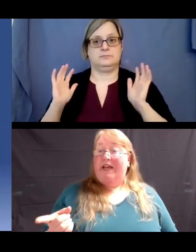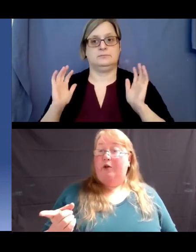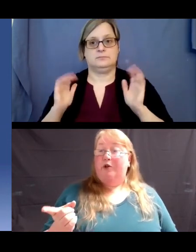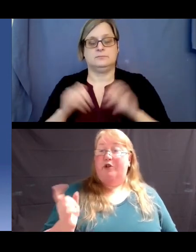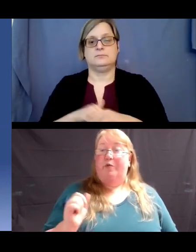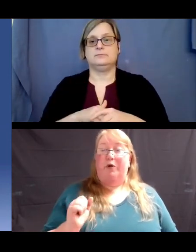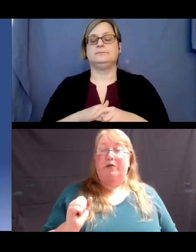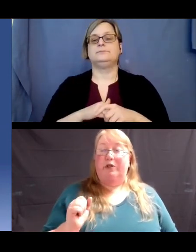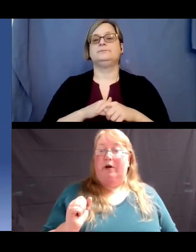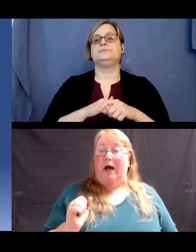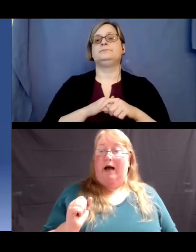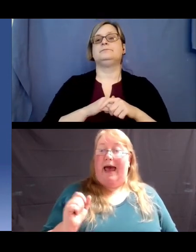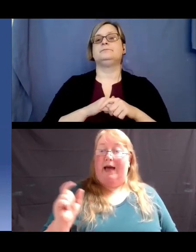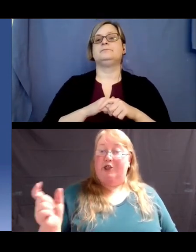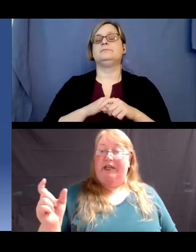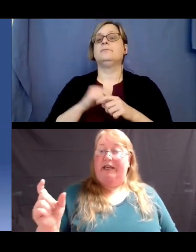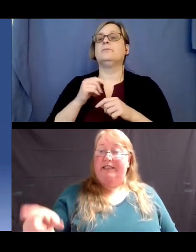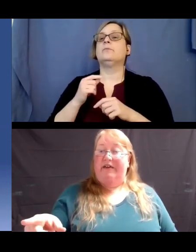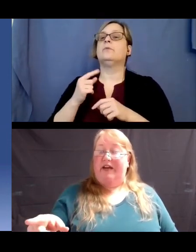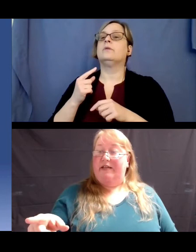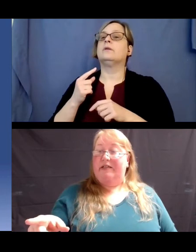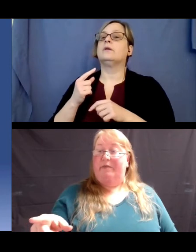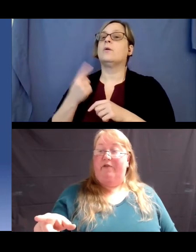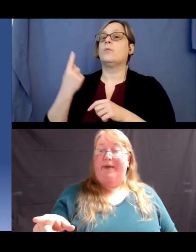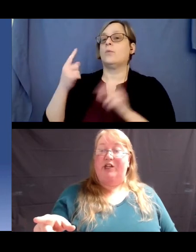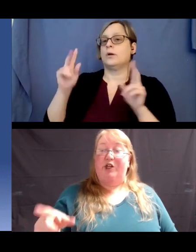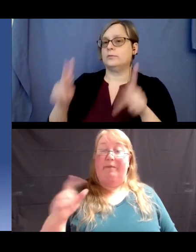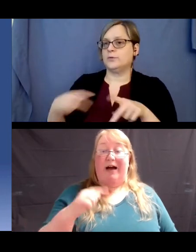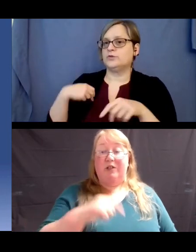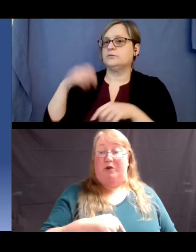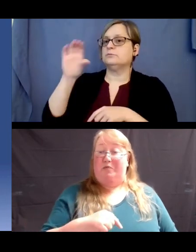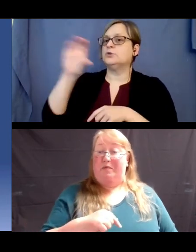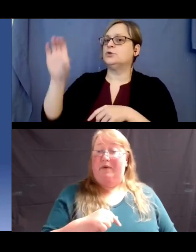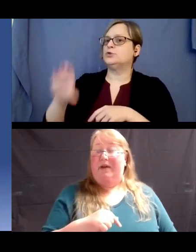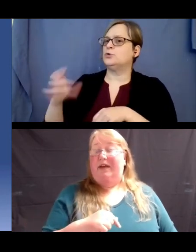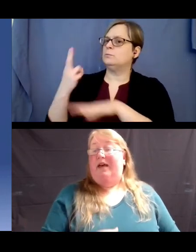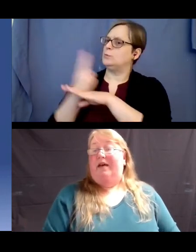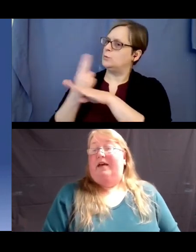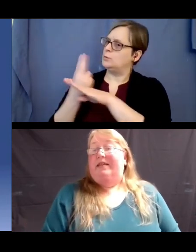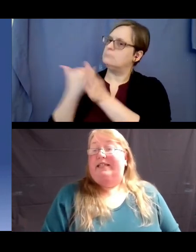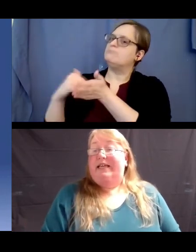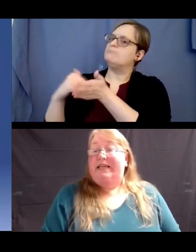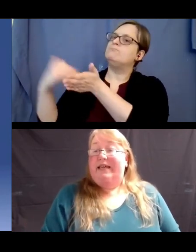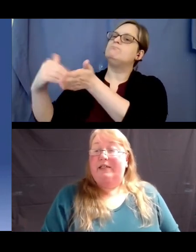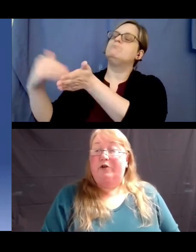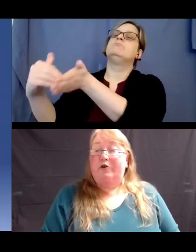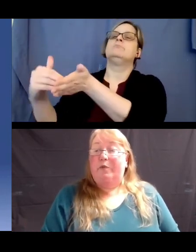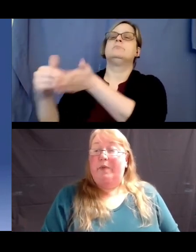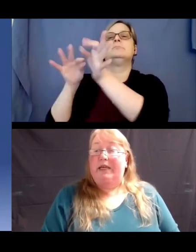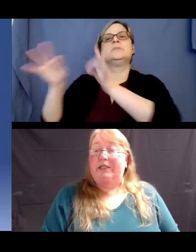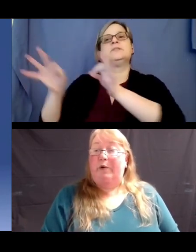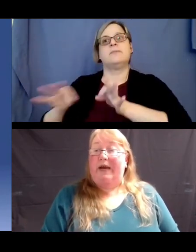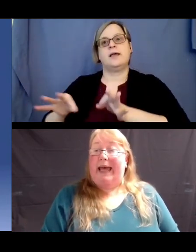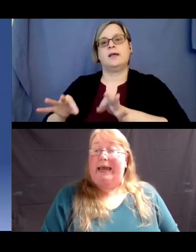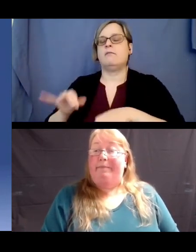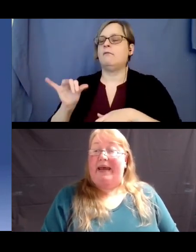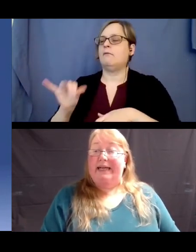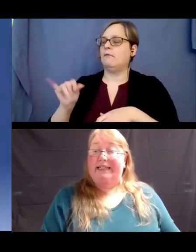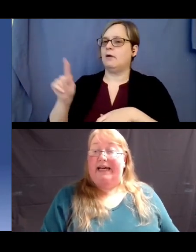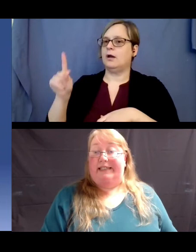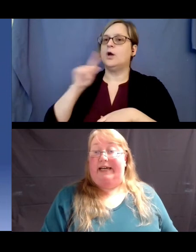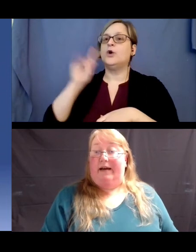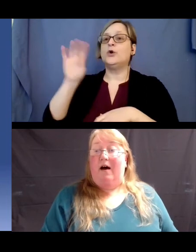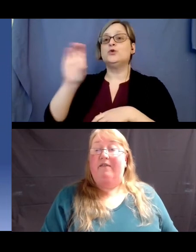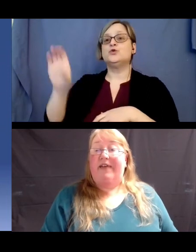A regular Zoom user actually is giving us some information about Zoom. They say that Zoom is doing a